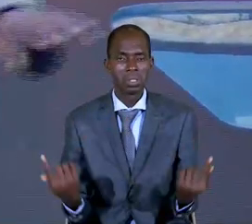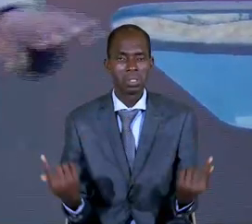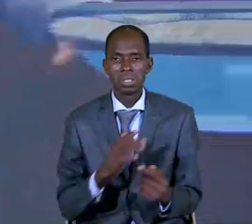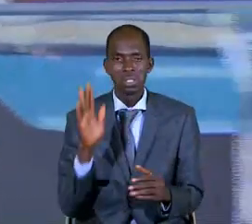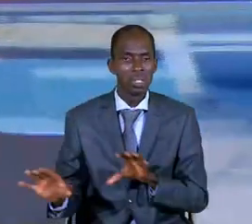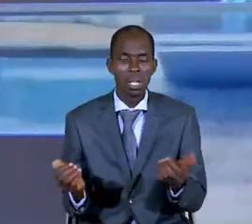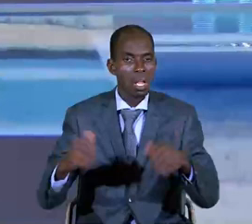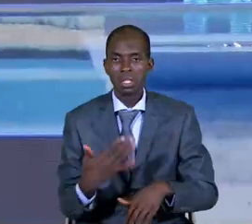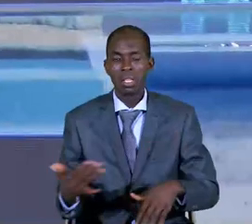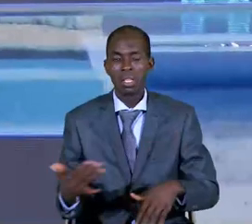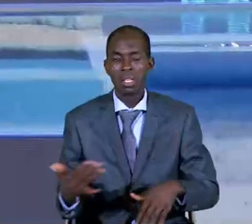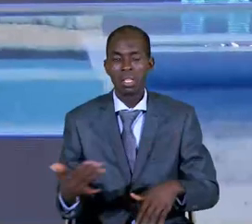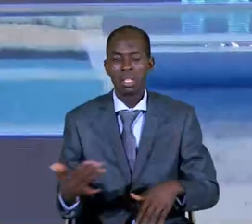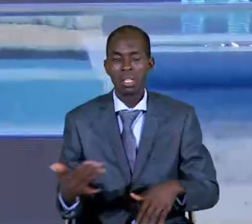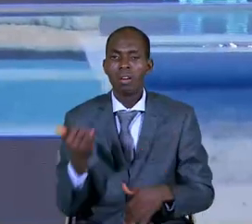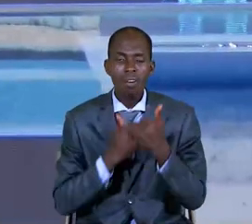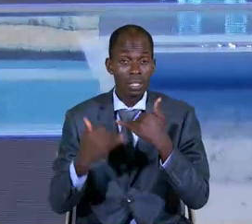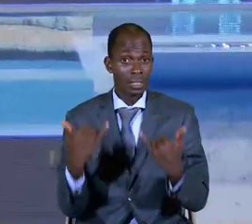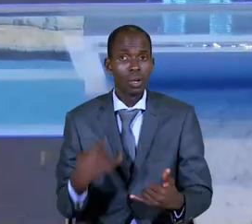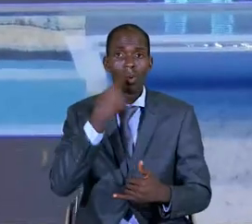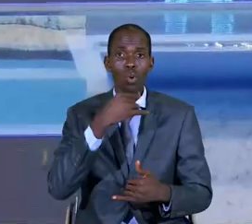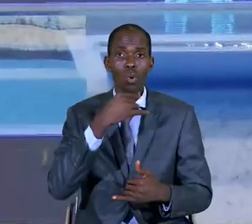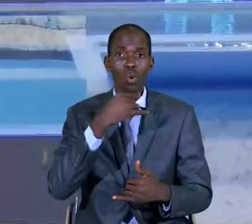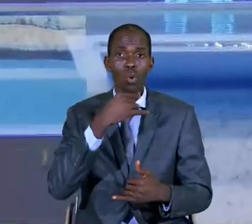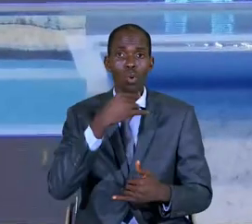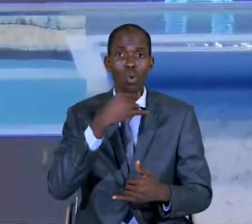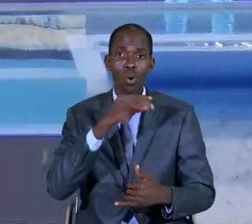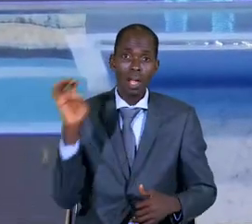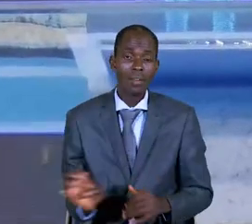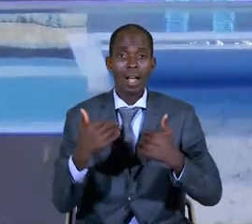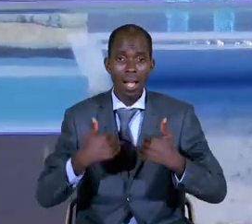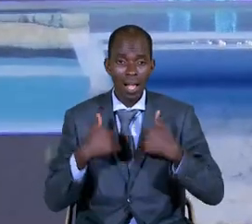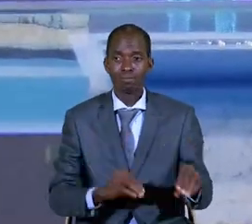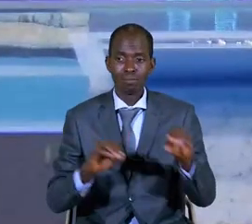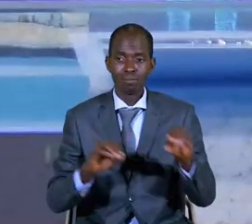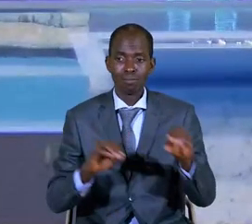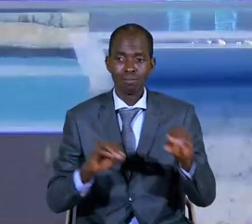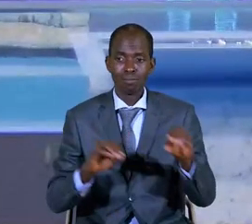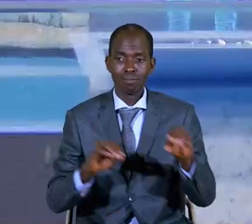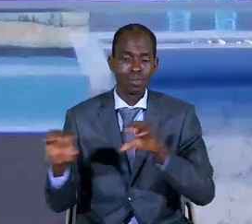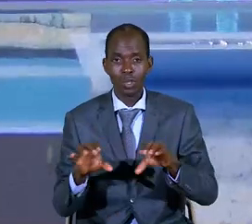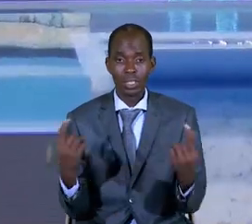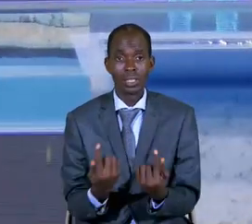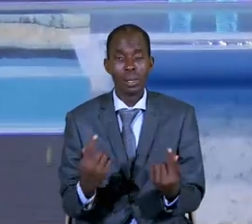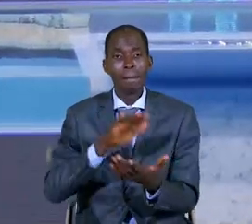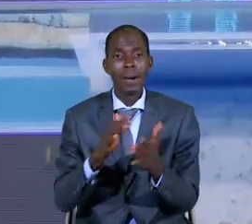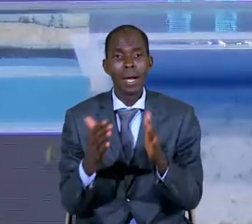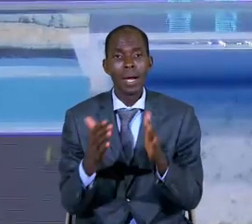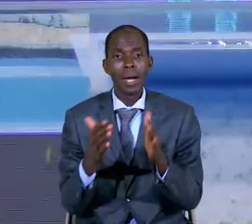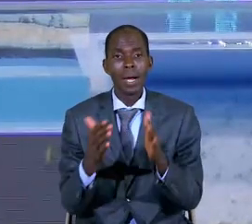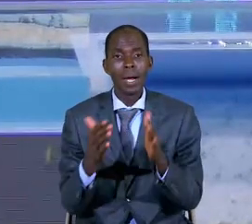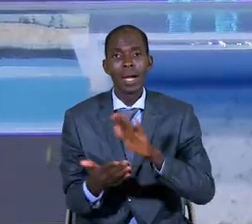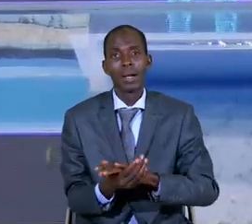anything wrong, now whosoever has committed sin becomes